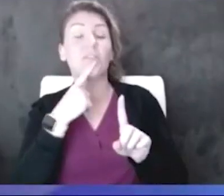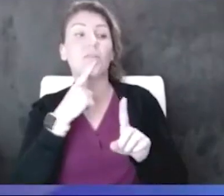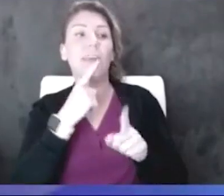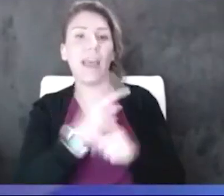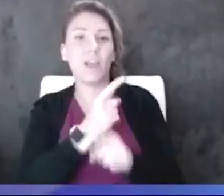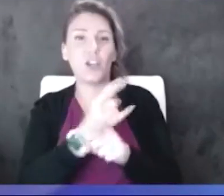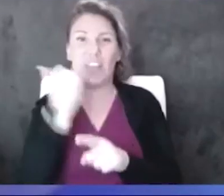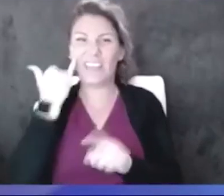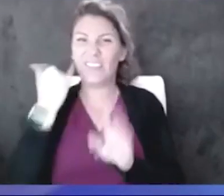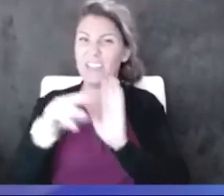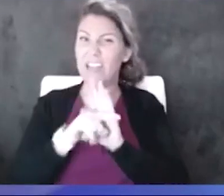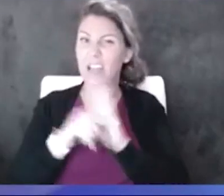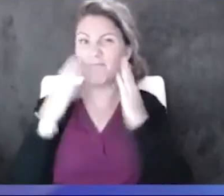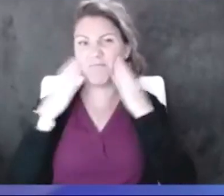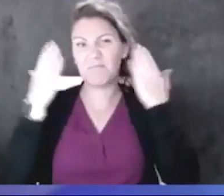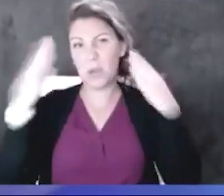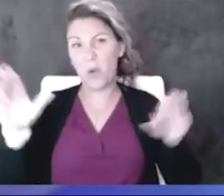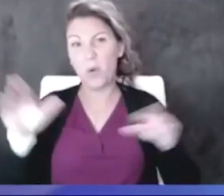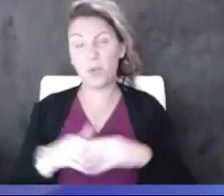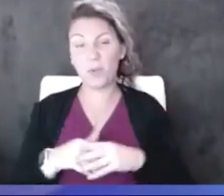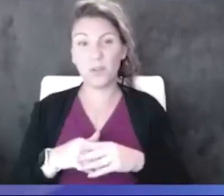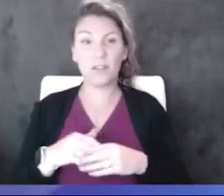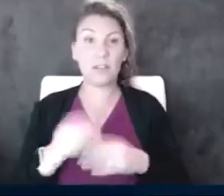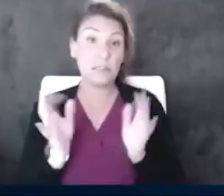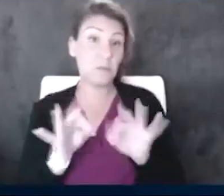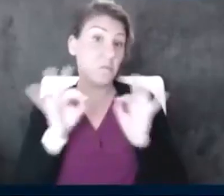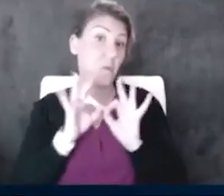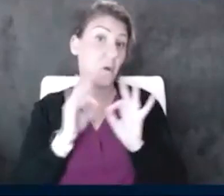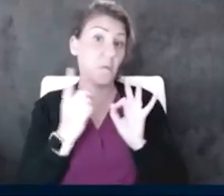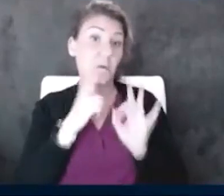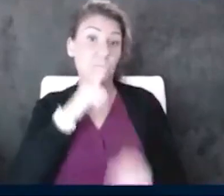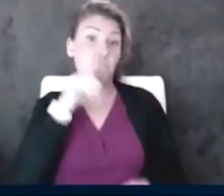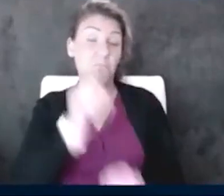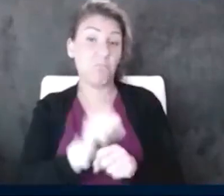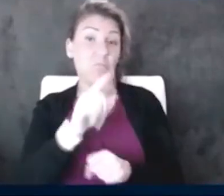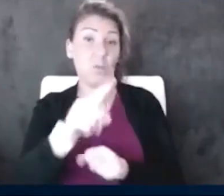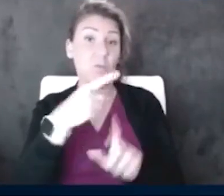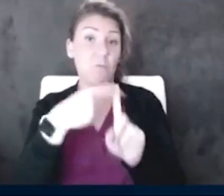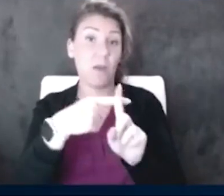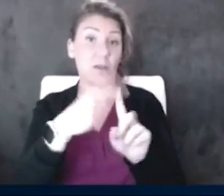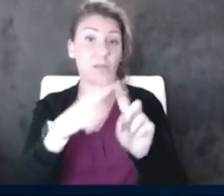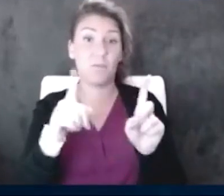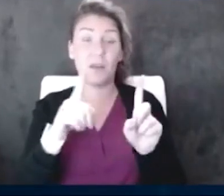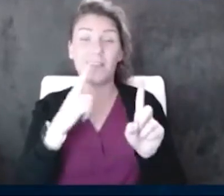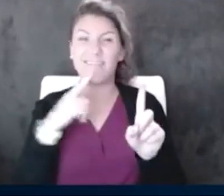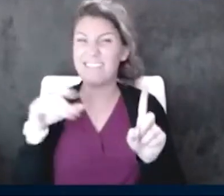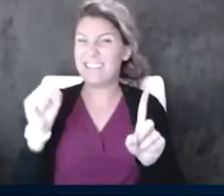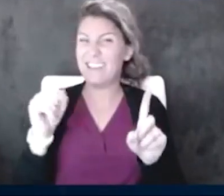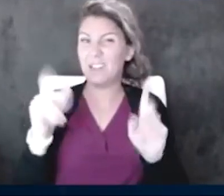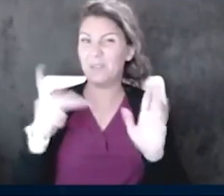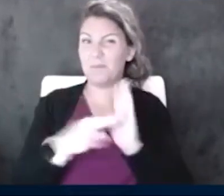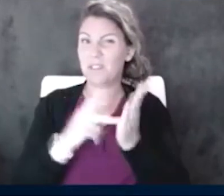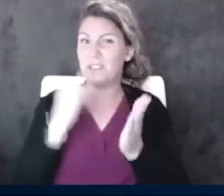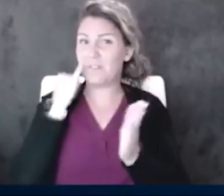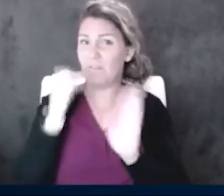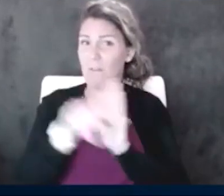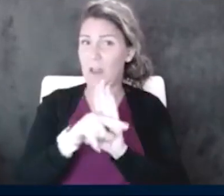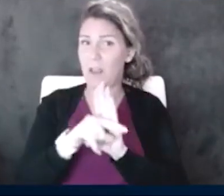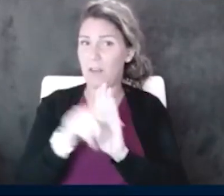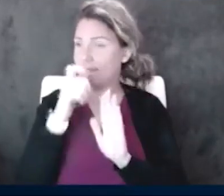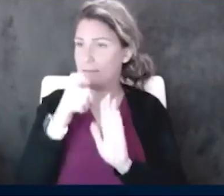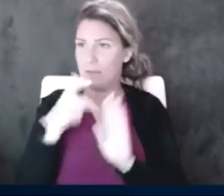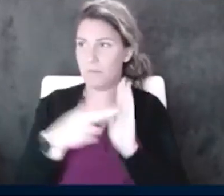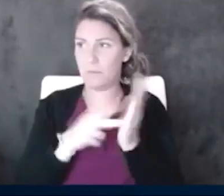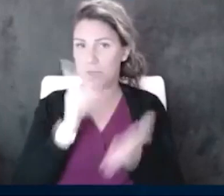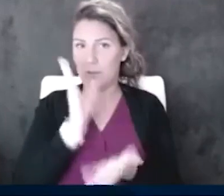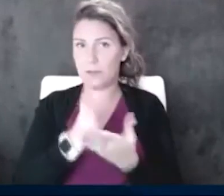it. Is it worth doing one to confirm you're positive? Yes, but then what does it mean if it's negative? It doesn't mean you should stop wearing your mask,